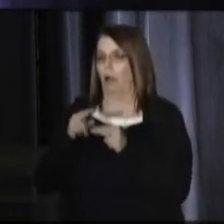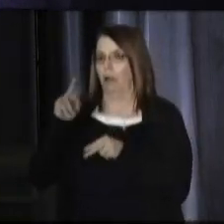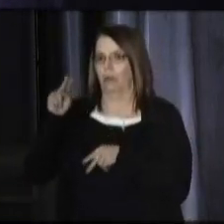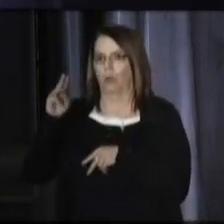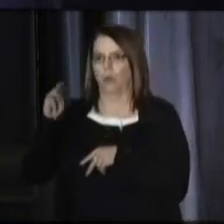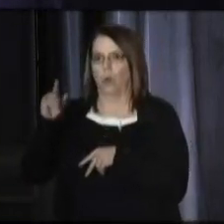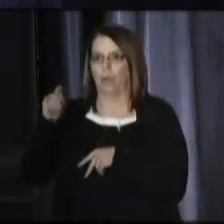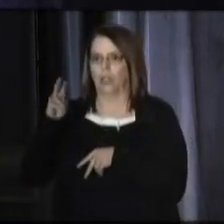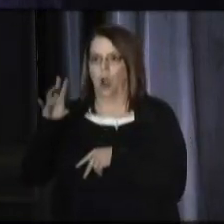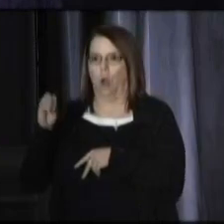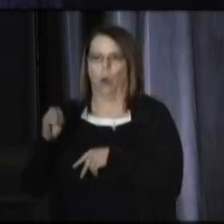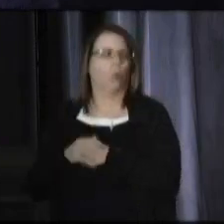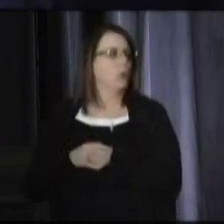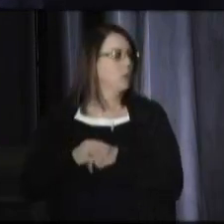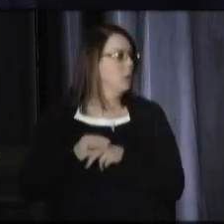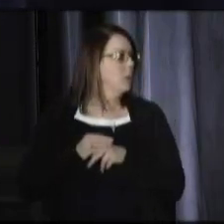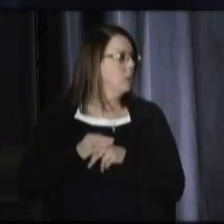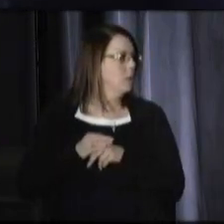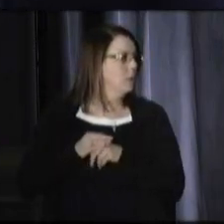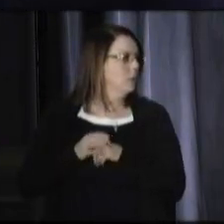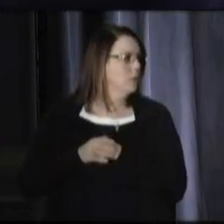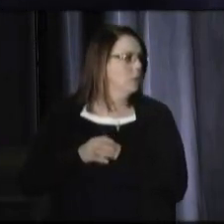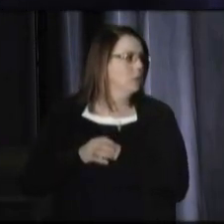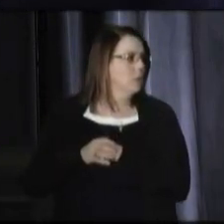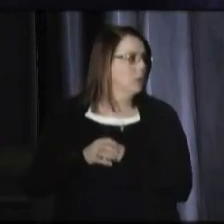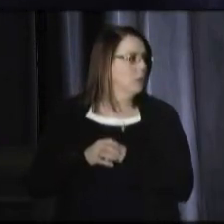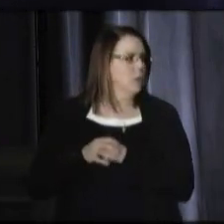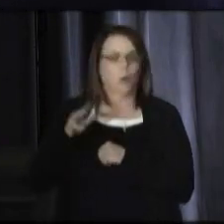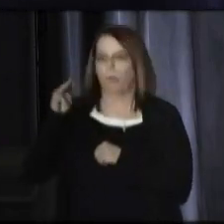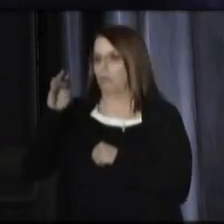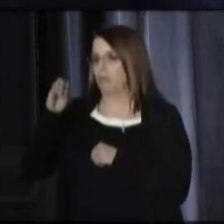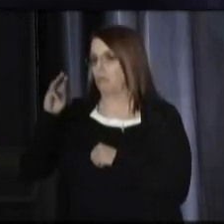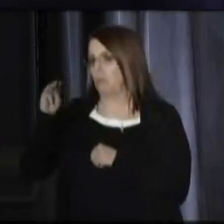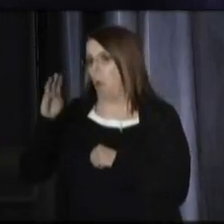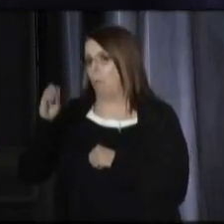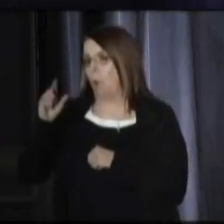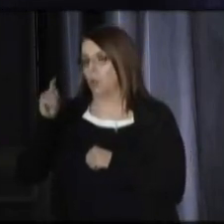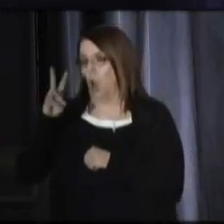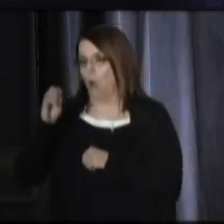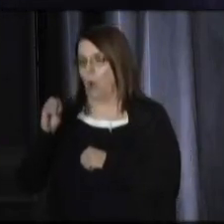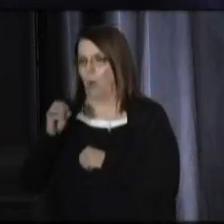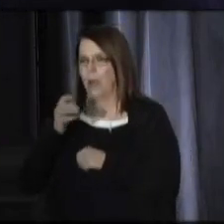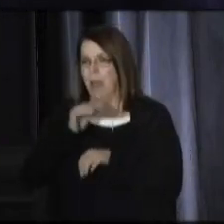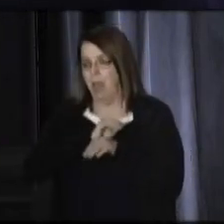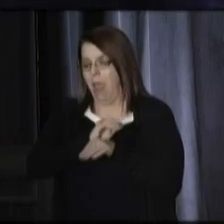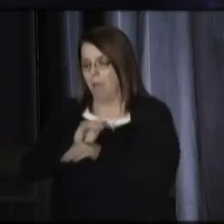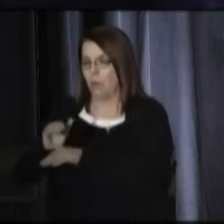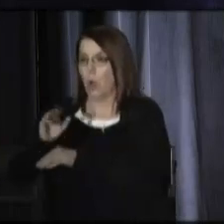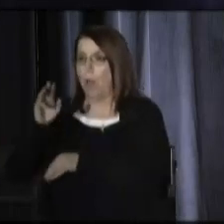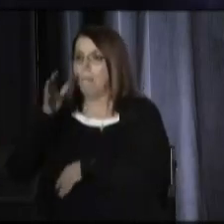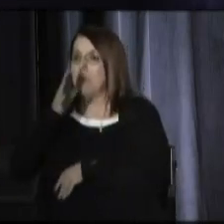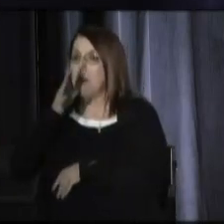And thank you so much, Kundiman, for inviting me, and Jaime for the intro. This is also my first time being mic'd, so I feel like a pop